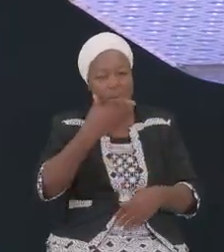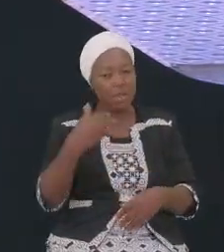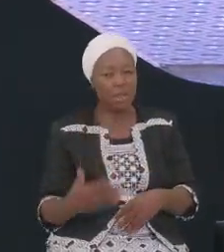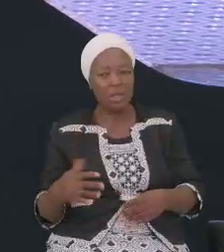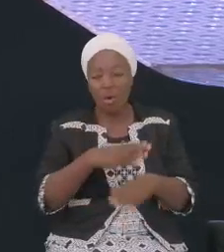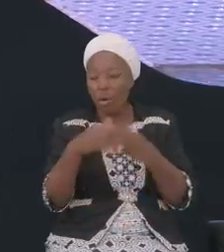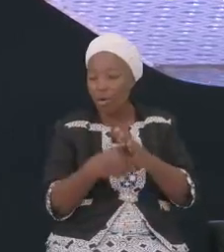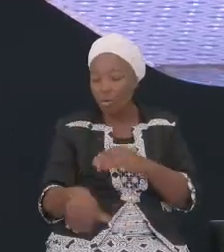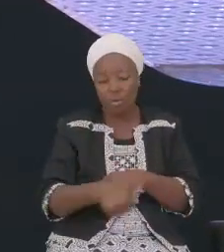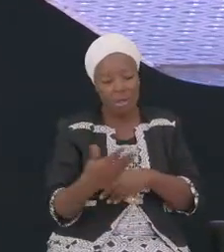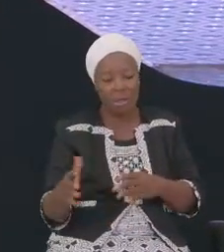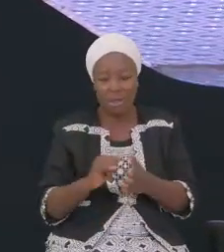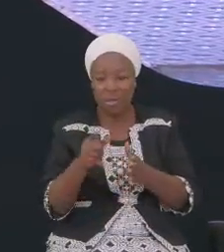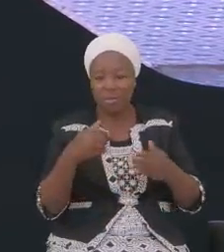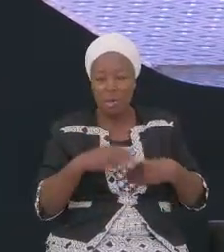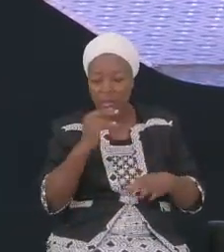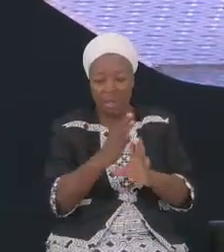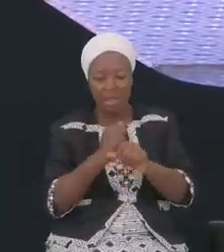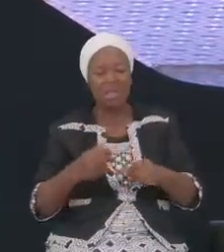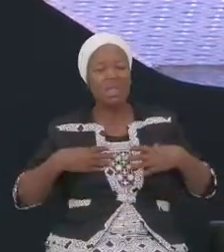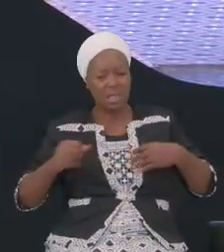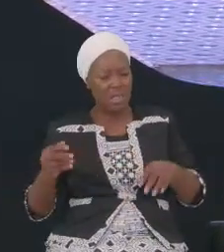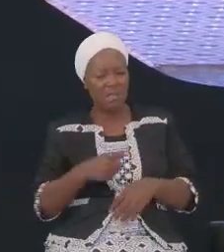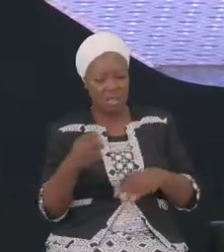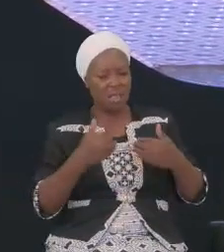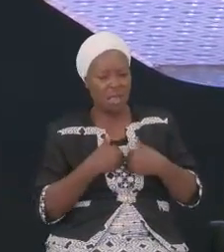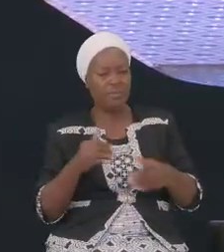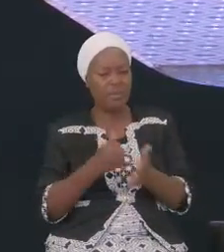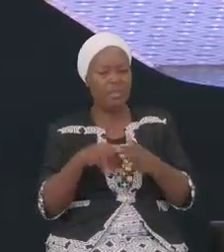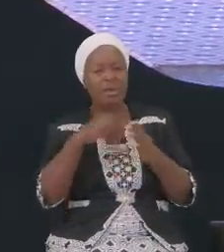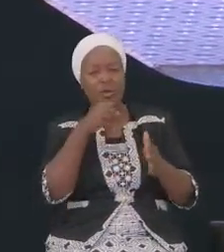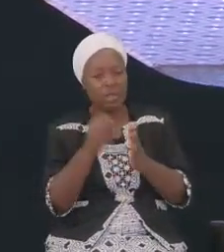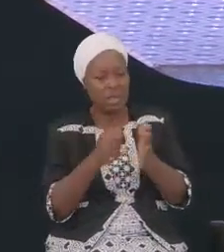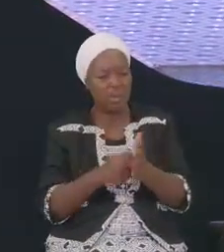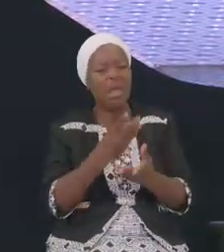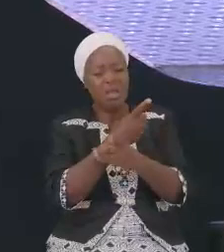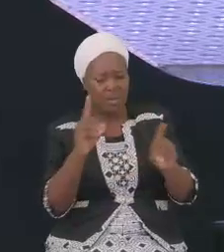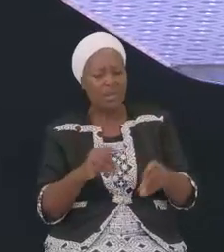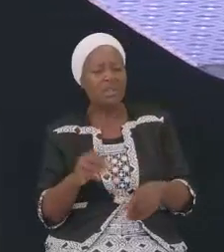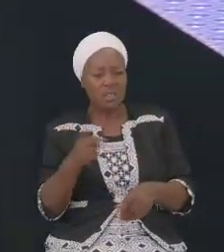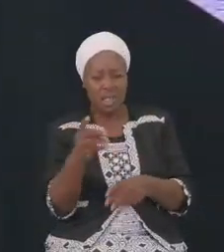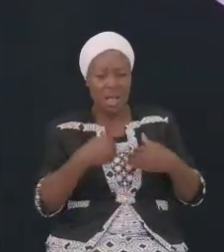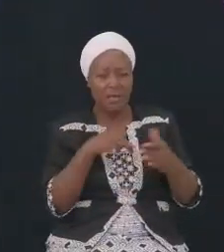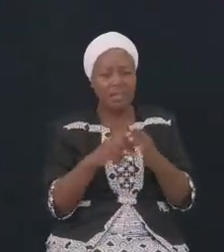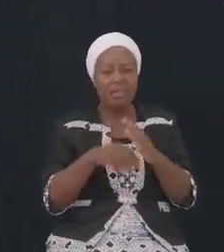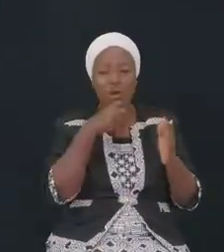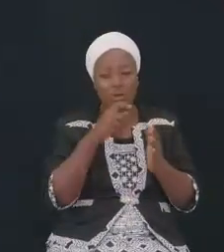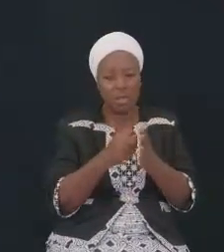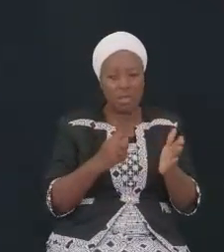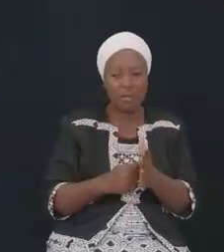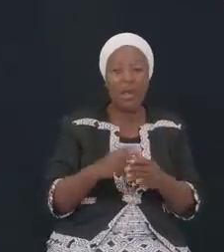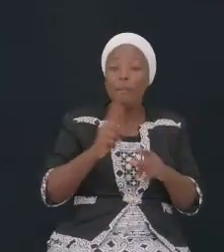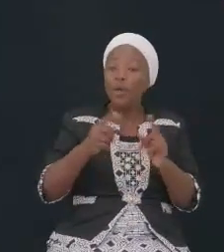other things we have been getting. Healing, they got that in the Old Testament. Deliverance, they got that in the Old Testament. But the